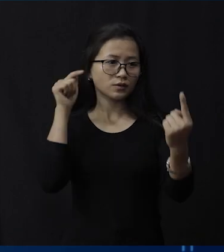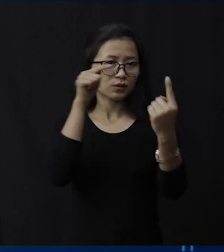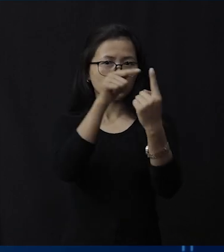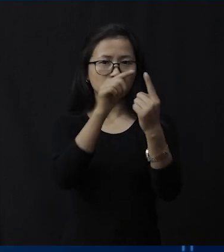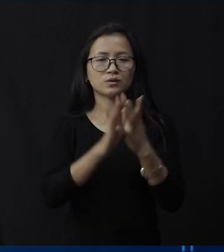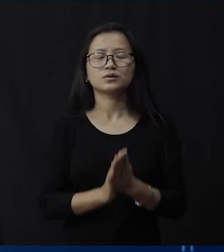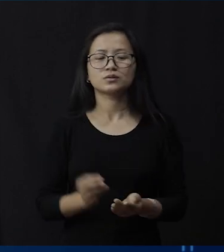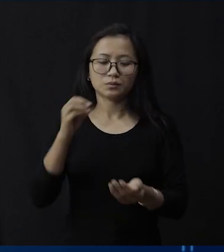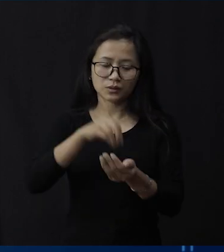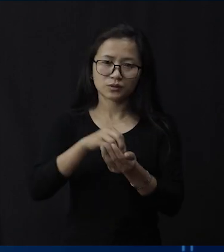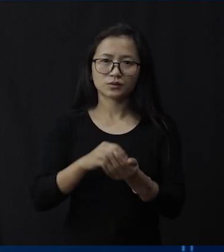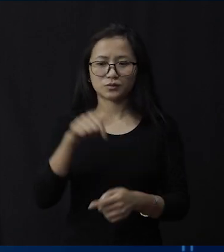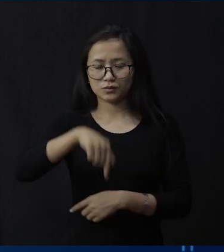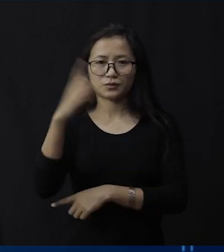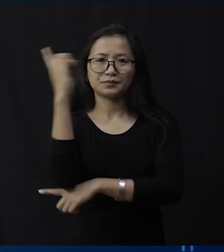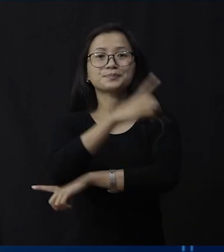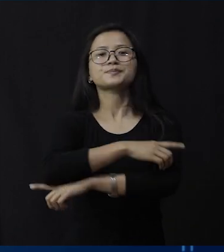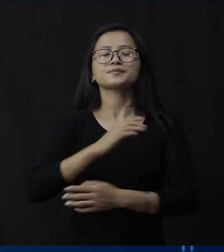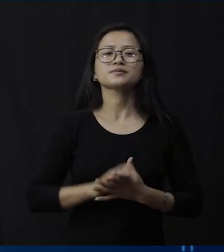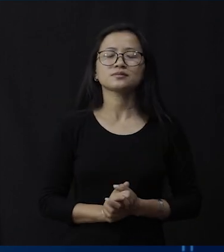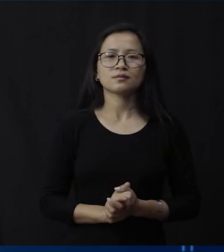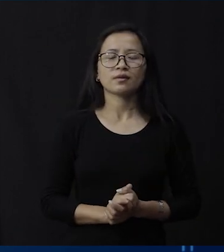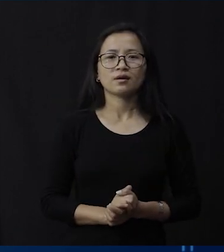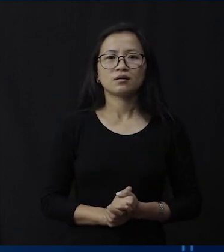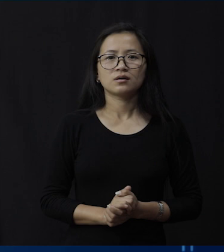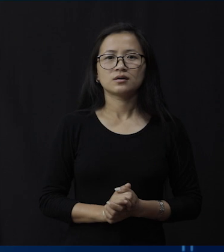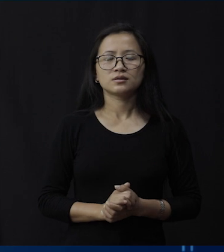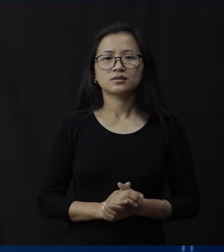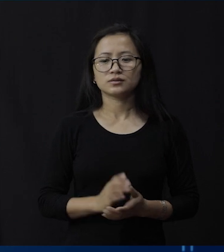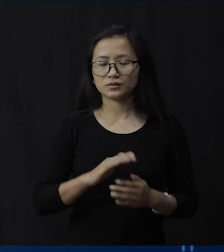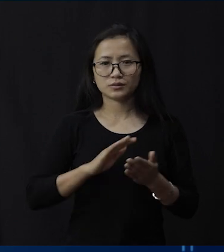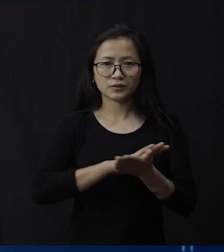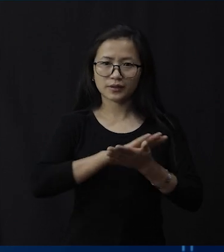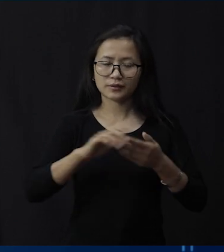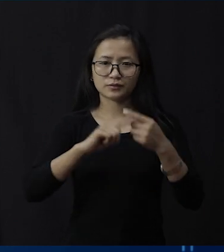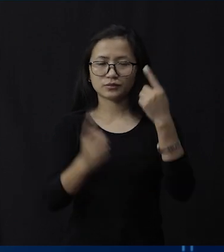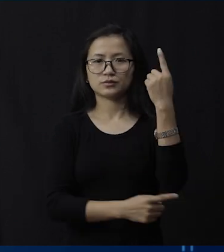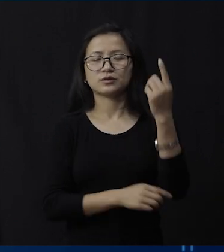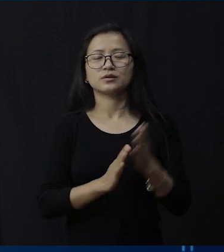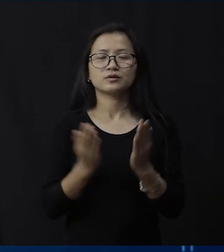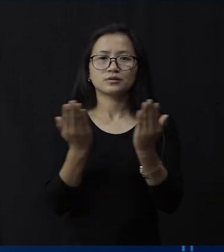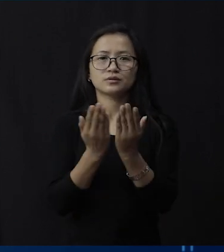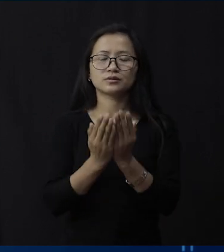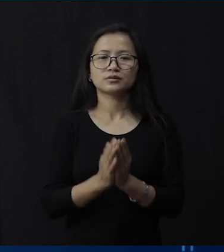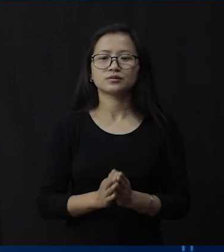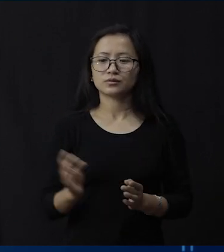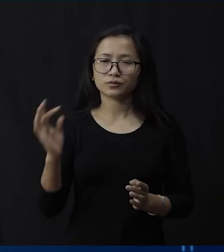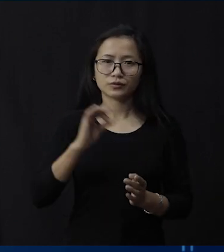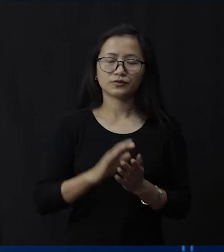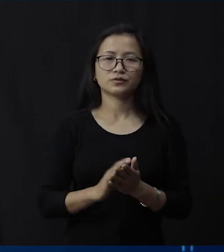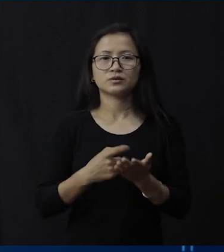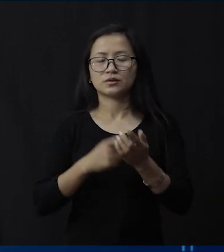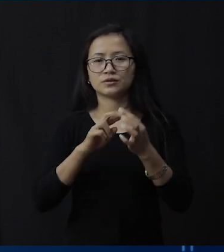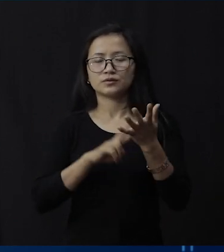have mentioned today, okay? So since we have come to the end of the lesson, I want to do some revision work